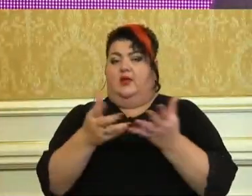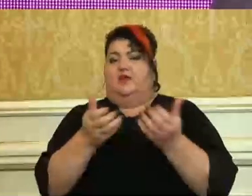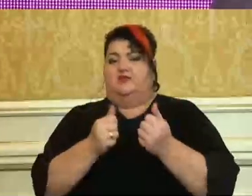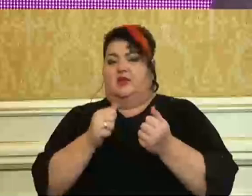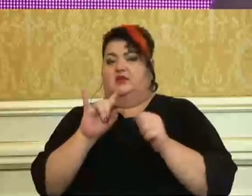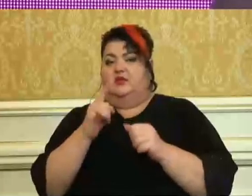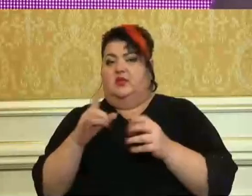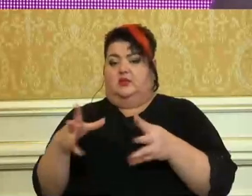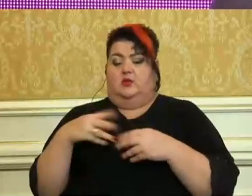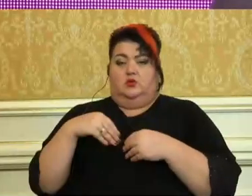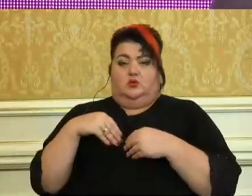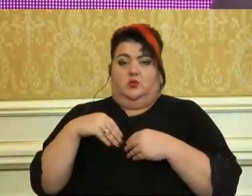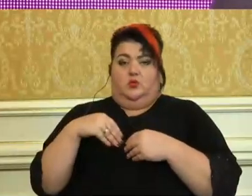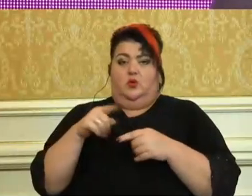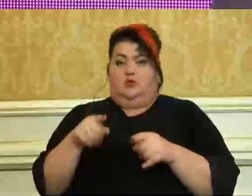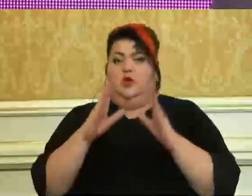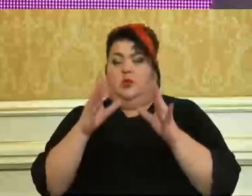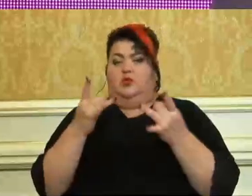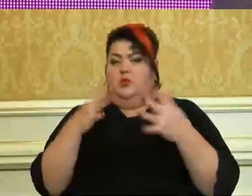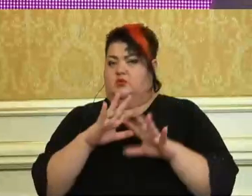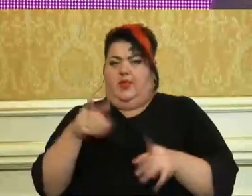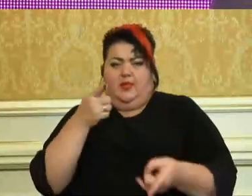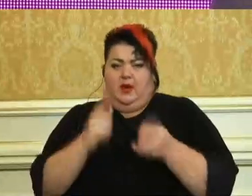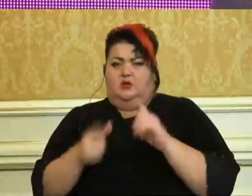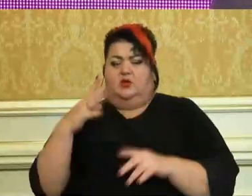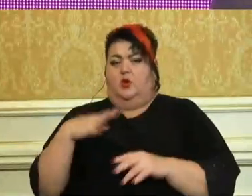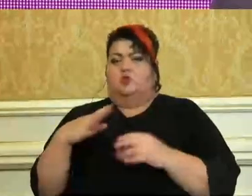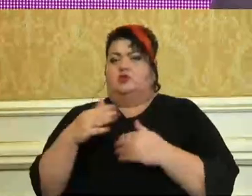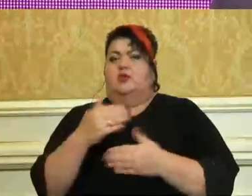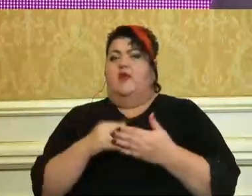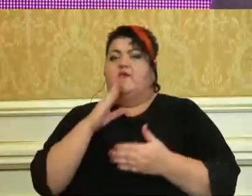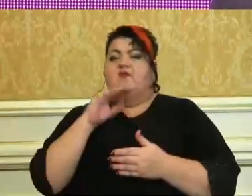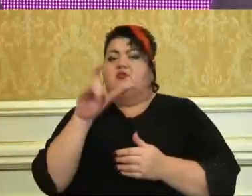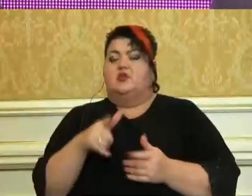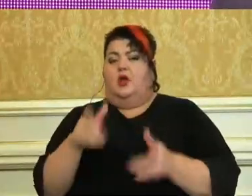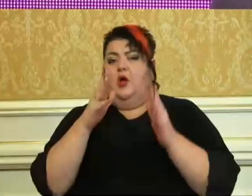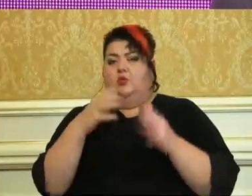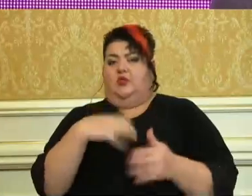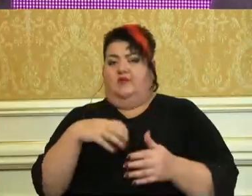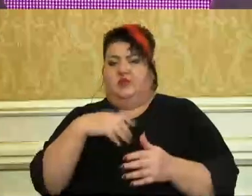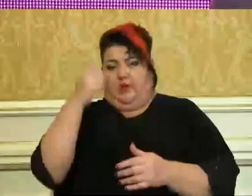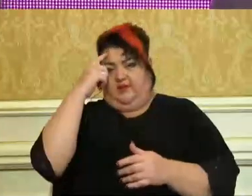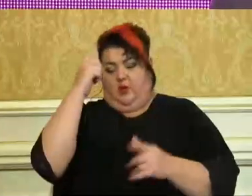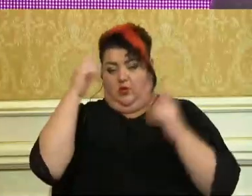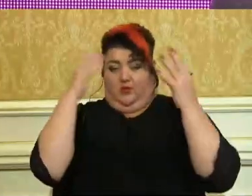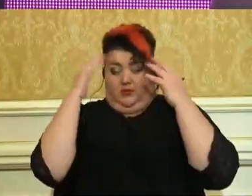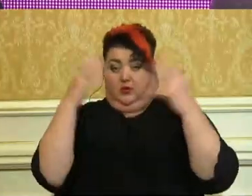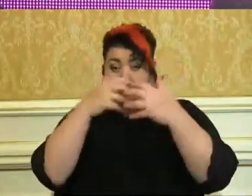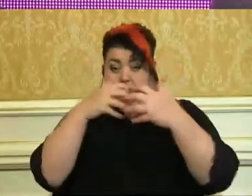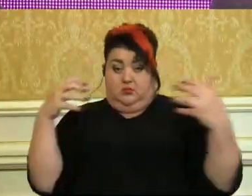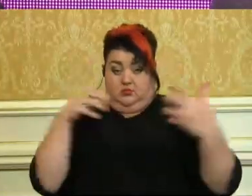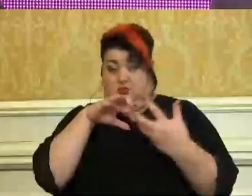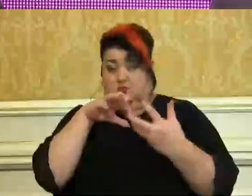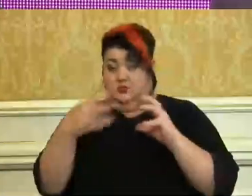the ability to have babies on the working place, etc. So, well, we have to be realistic to accept from the women